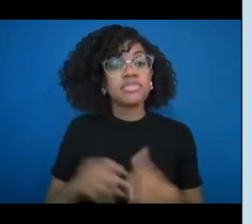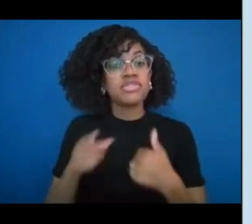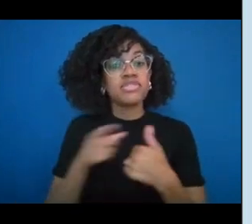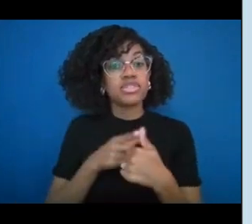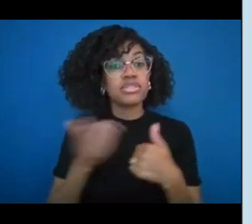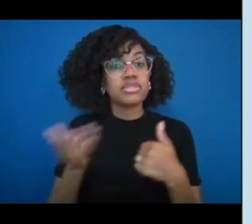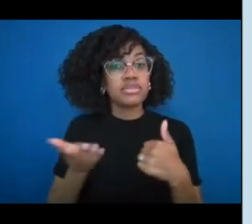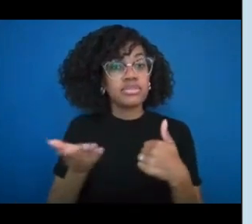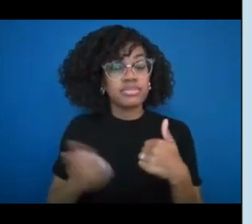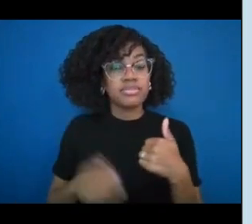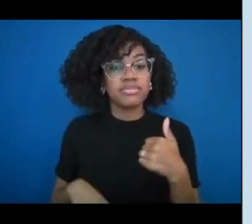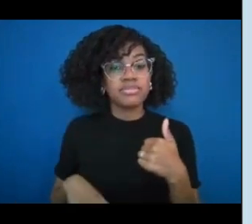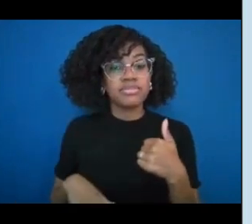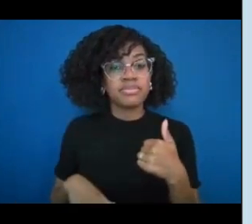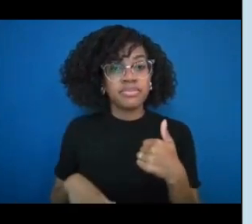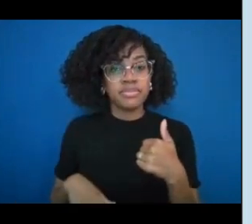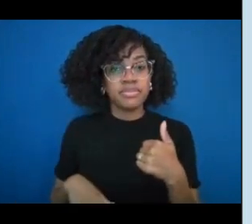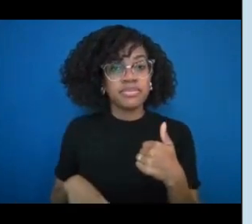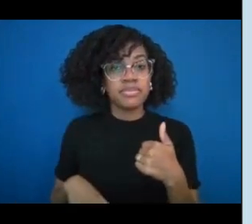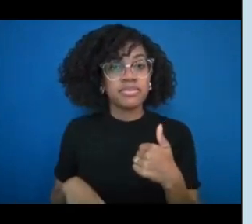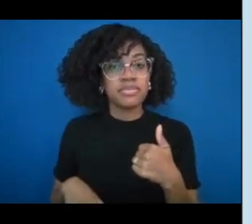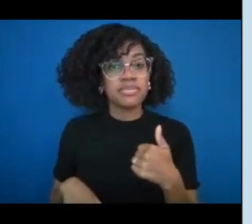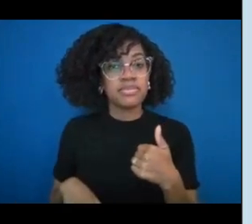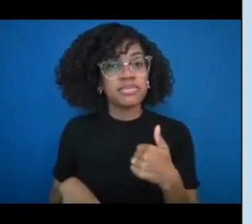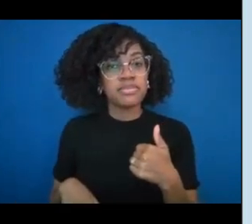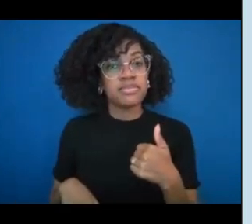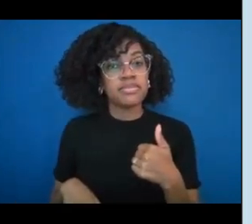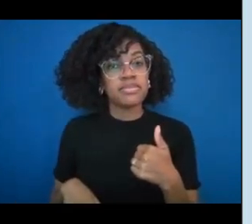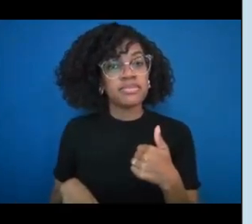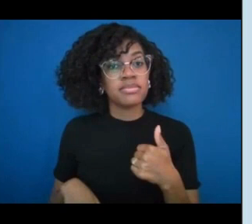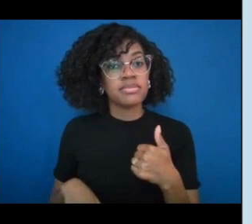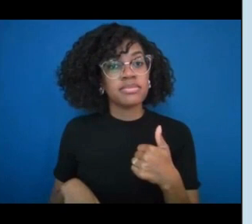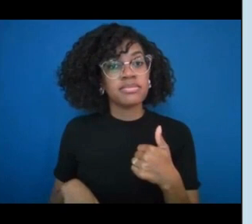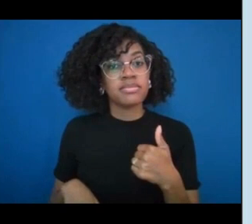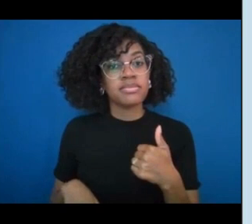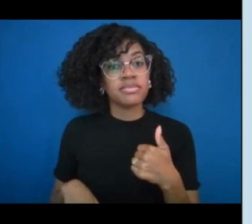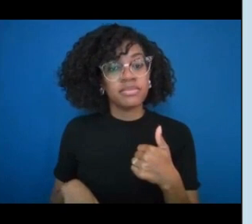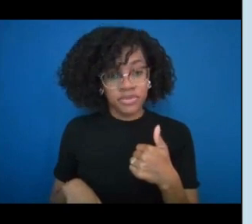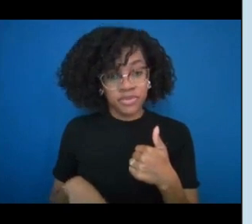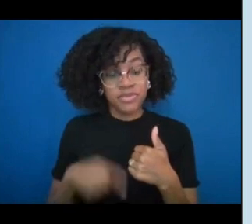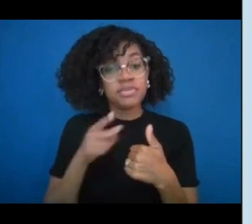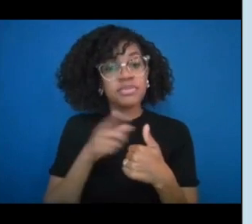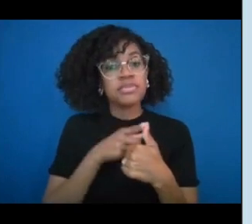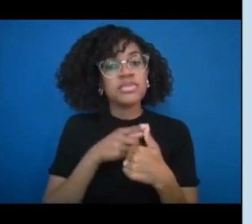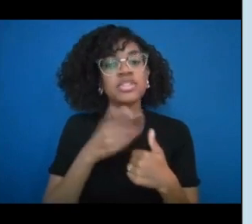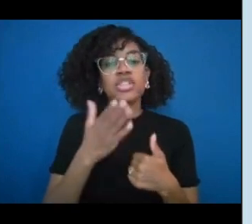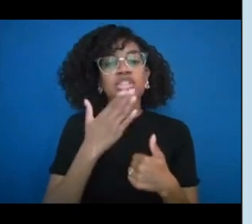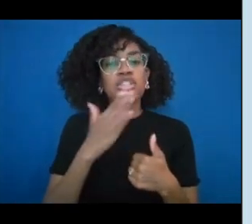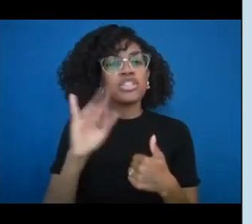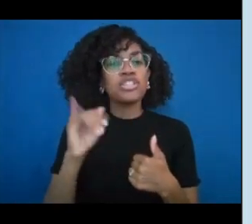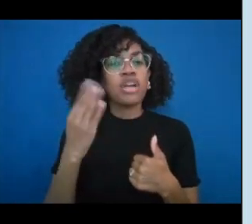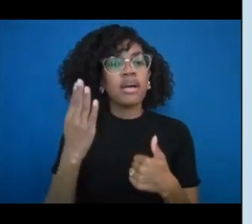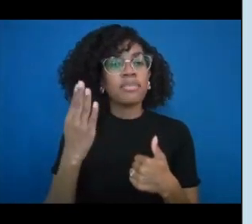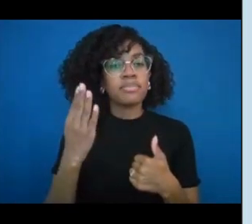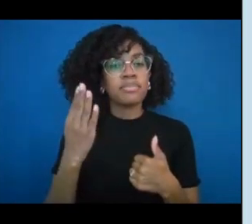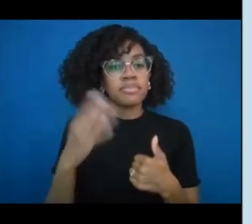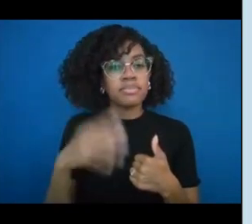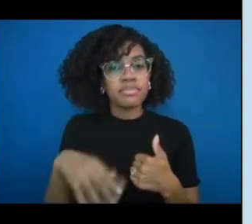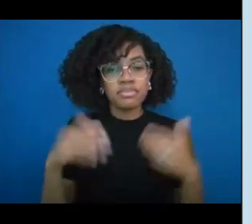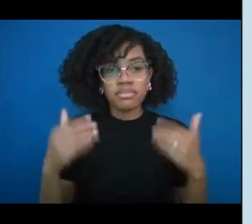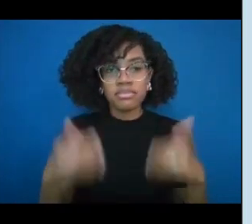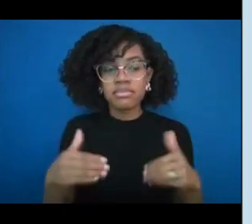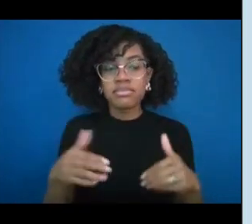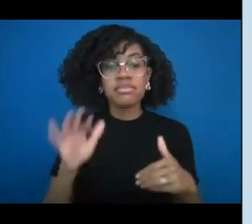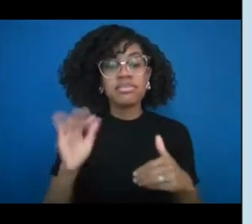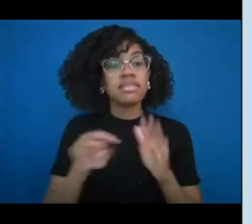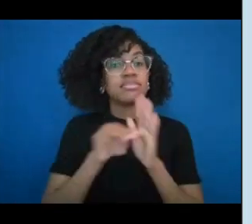is the element of good jobs This is modeled on